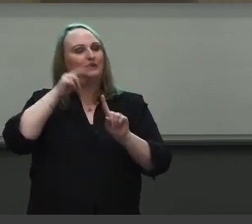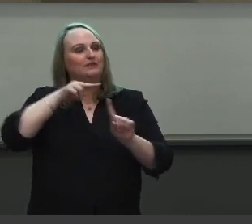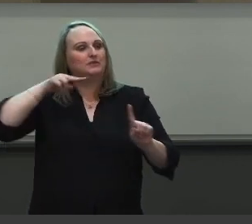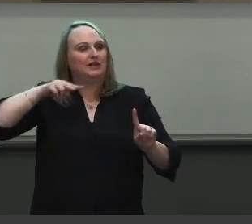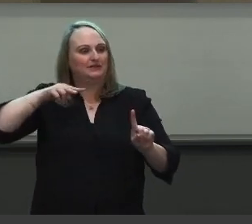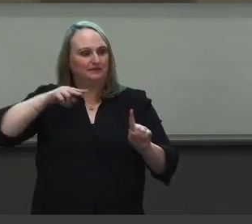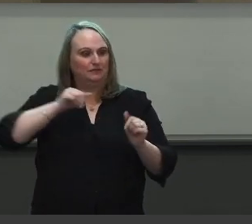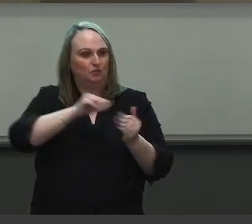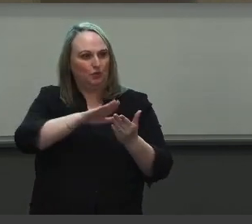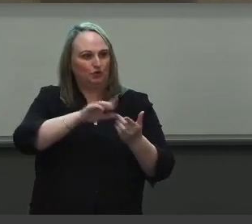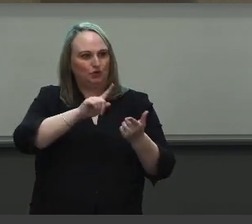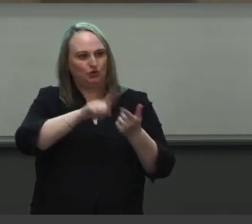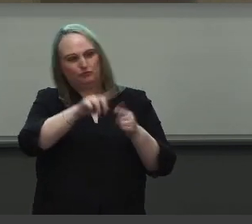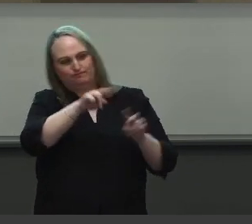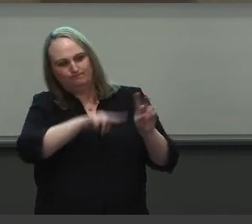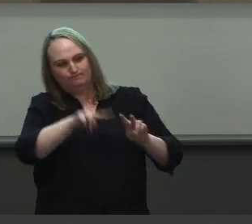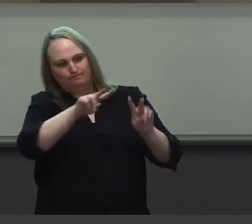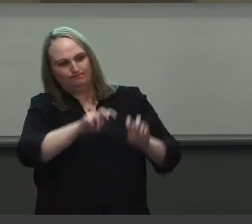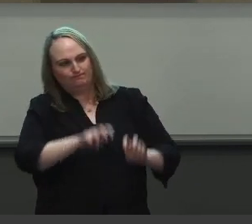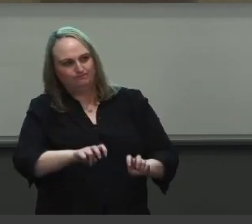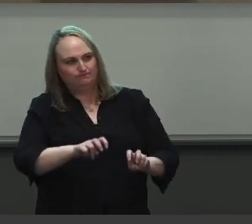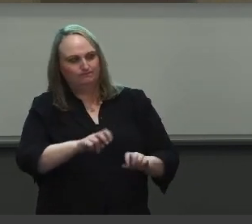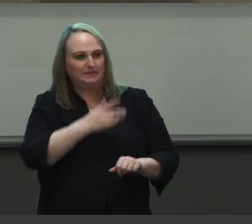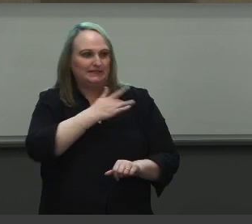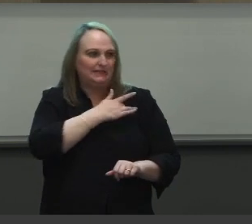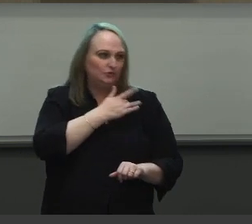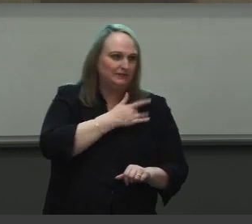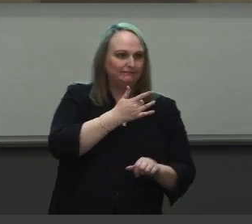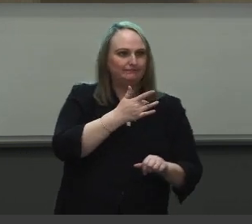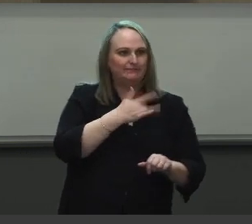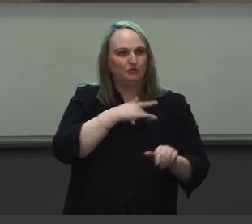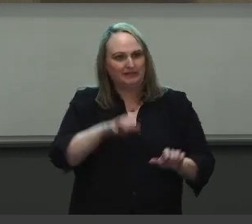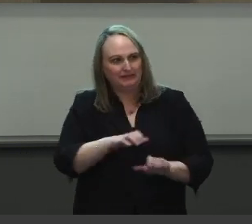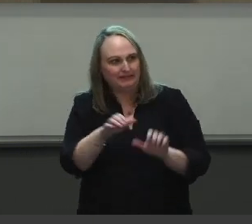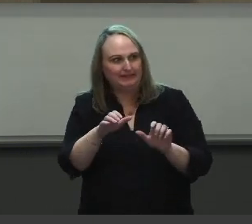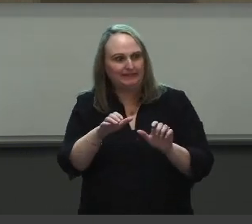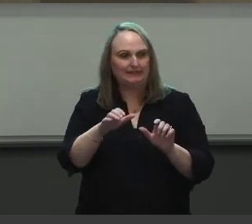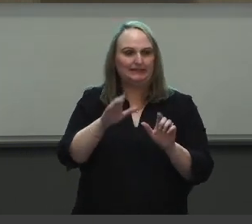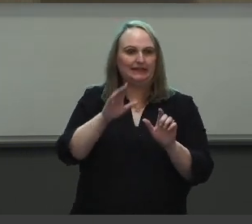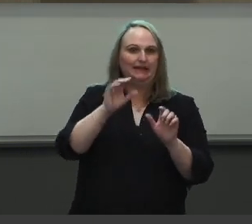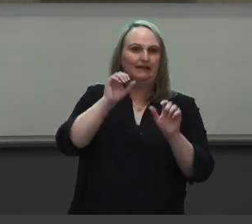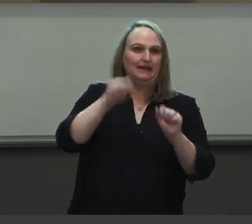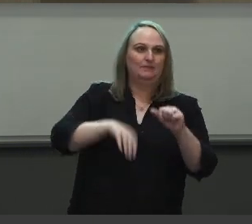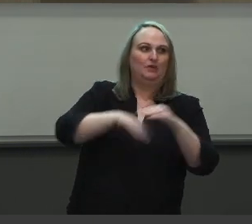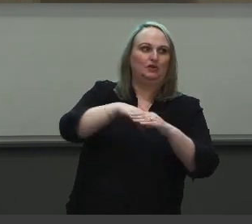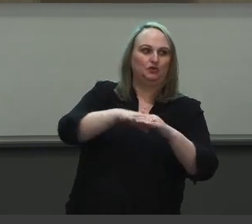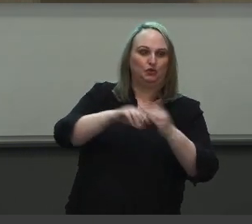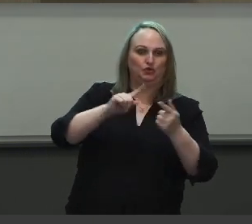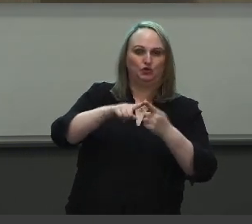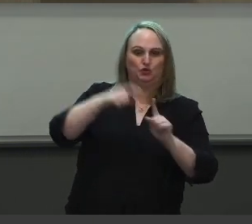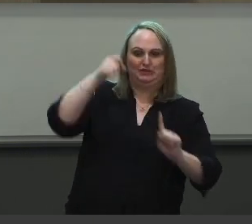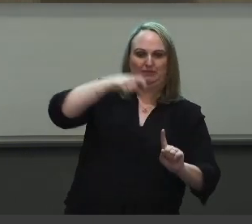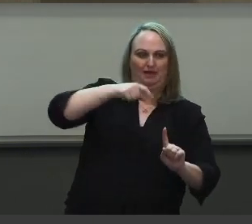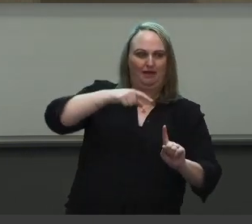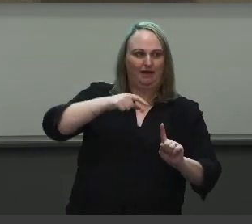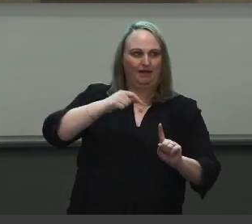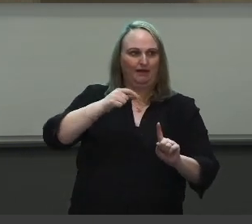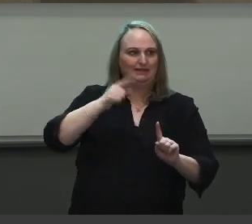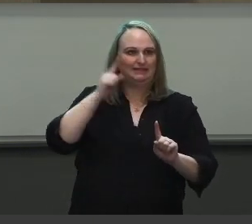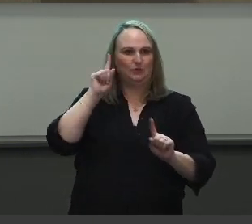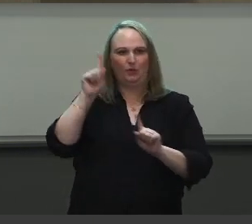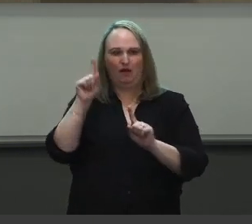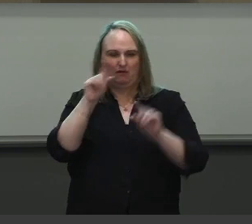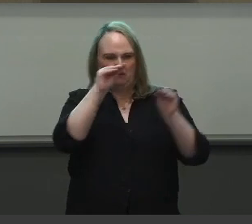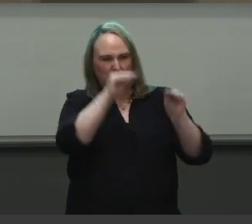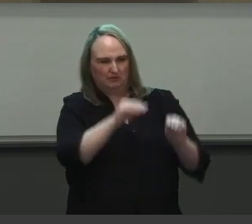sensory reactivity and thresholds to different types of stimuli and see how that maps onto these different profiles as